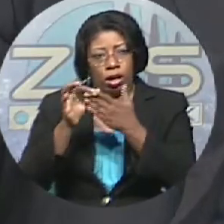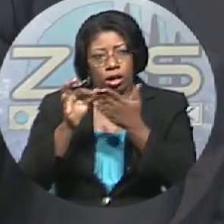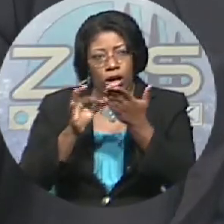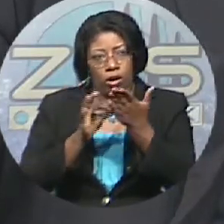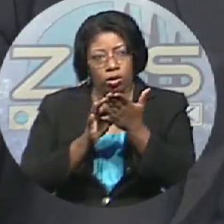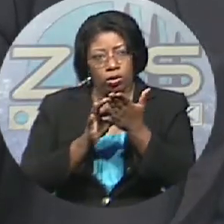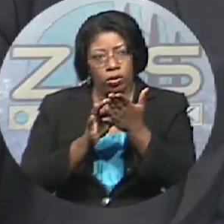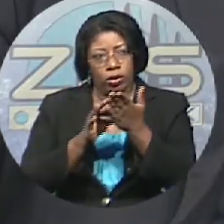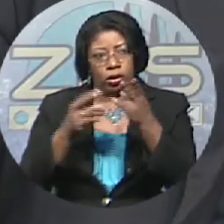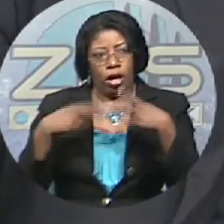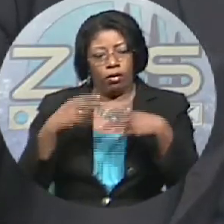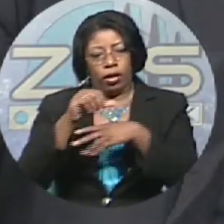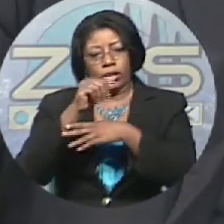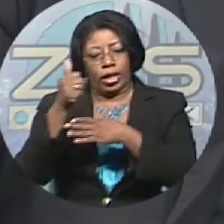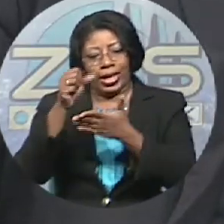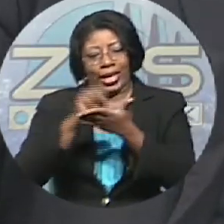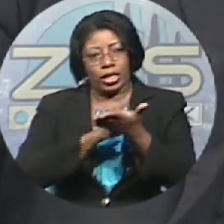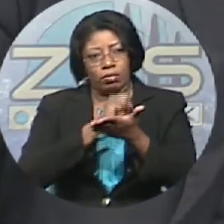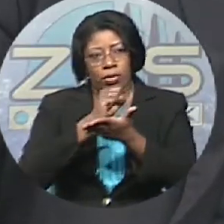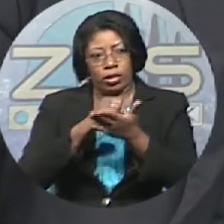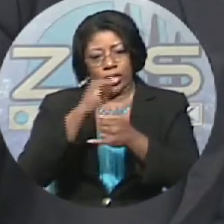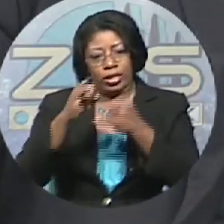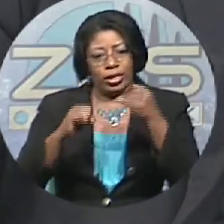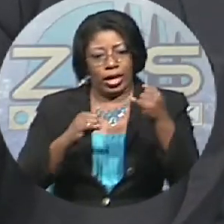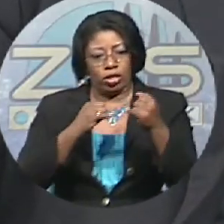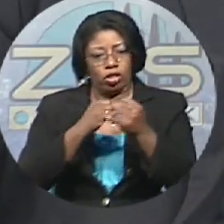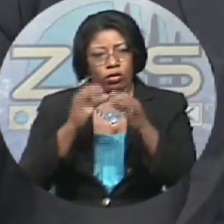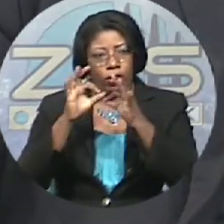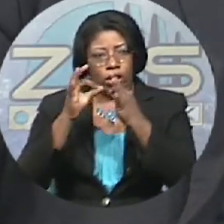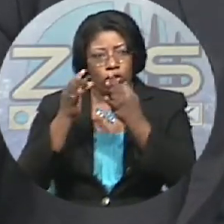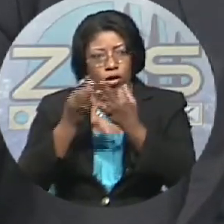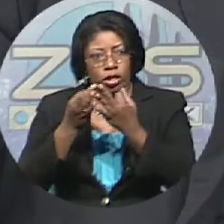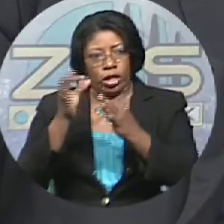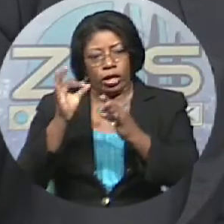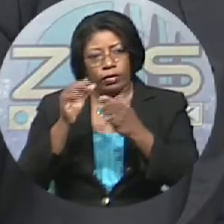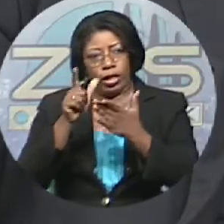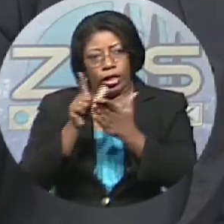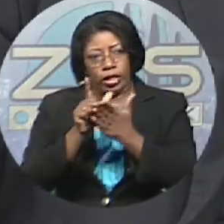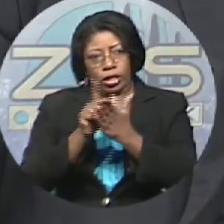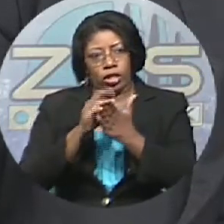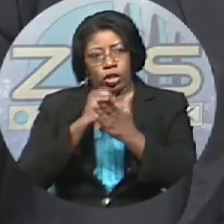faced another suspension from the International Federation had legislation